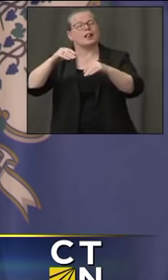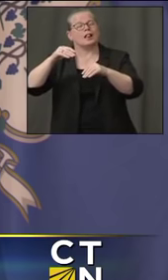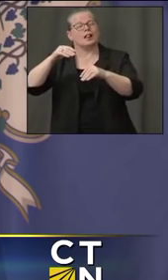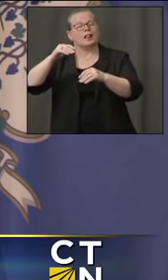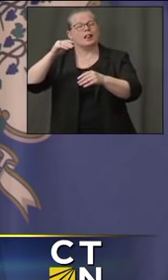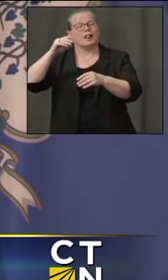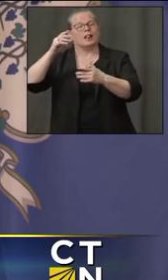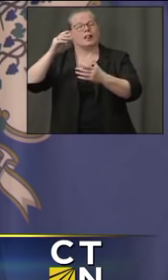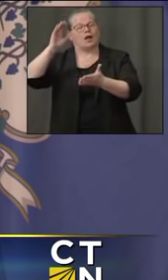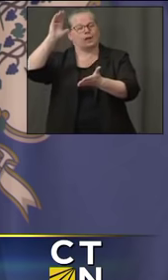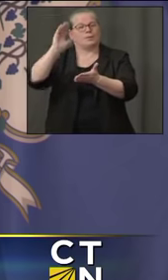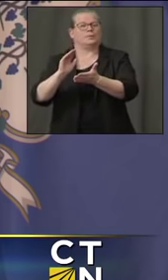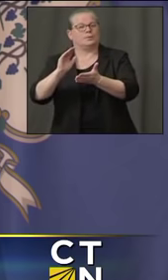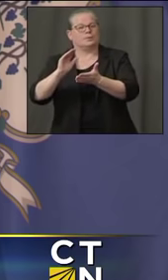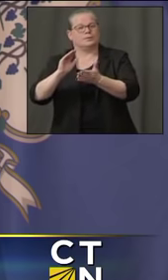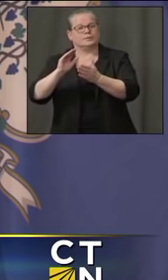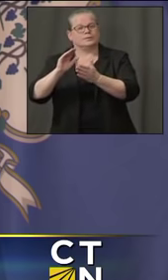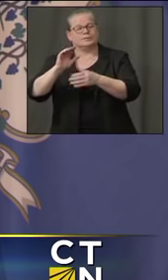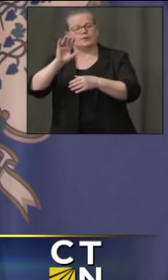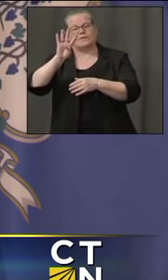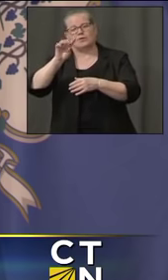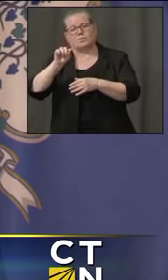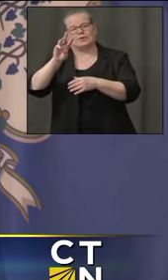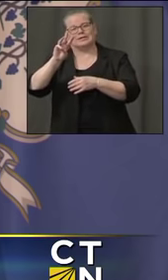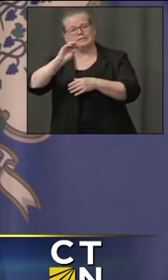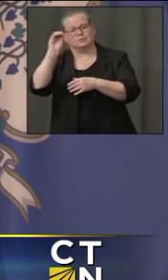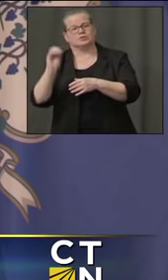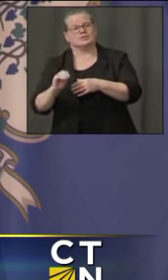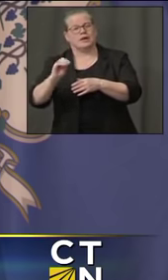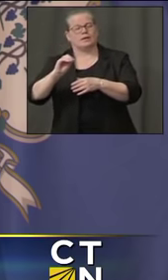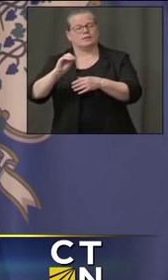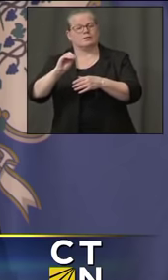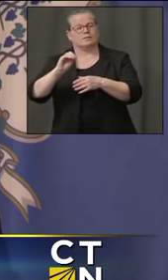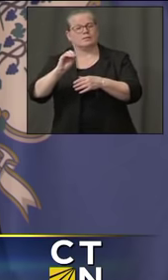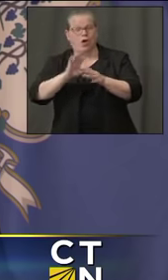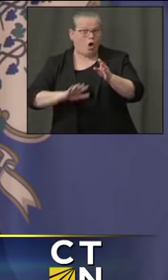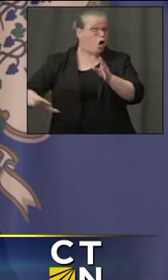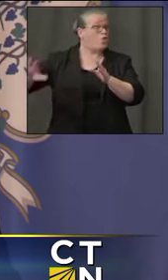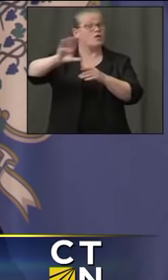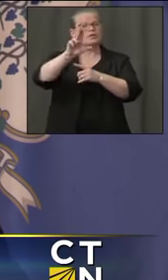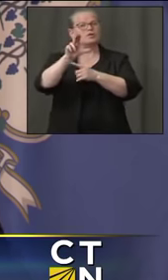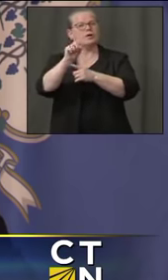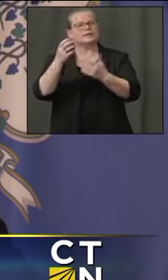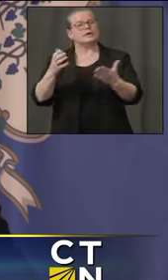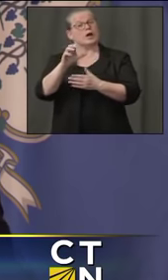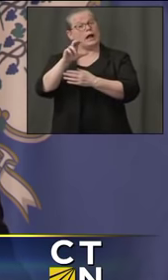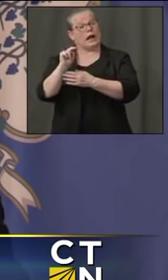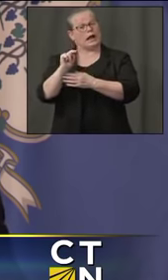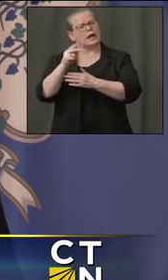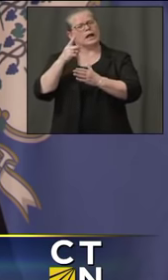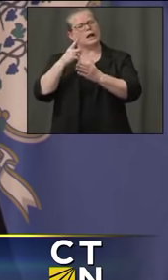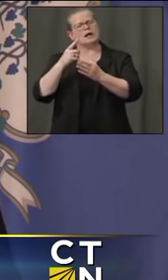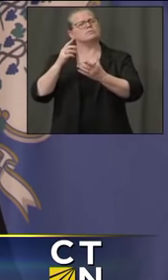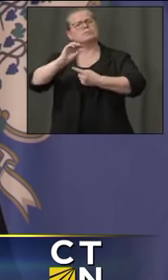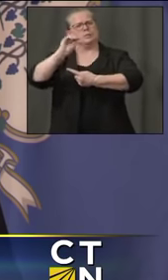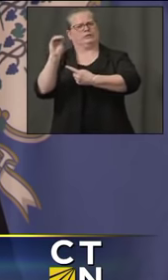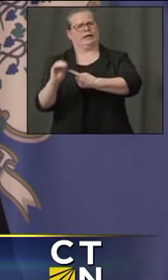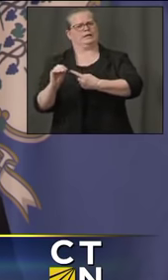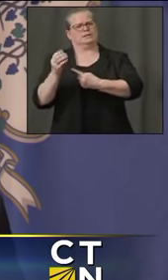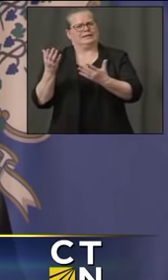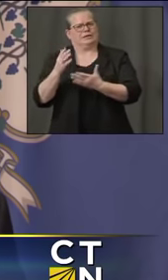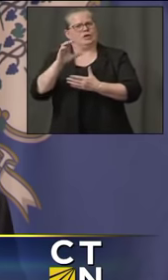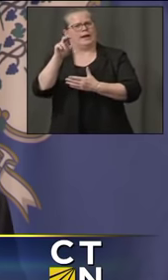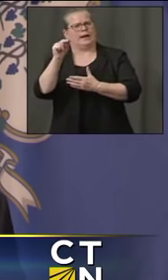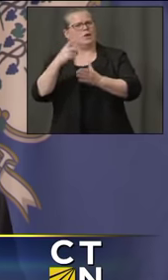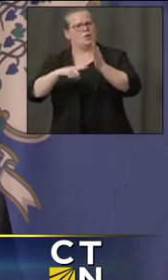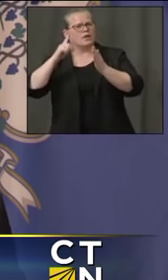What do you think the situation here is in Connecticut? I think we've been hit hard. And I think it's